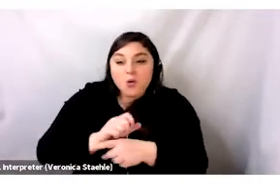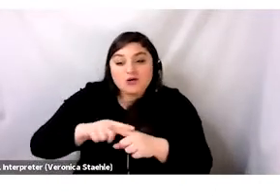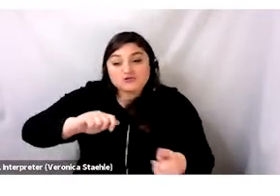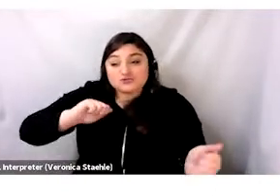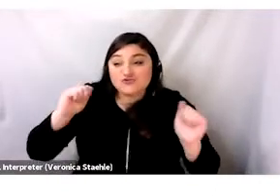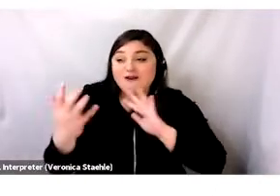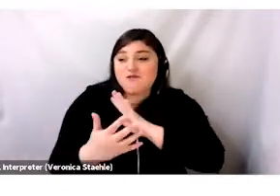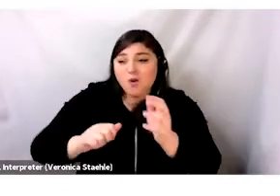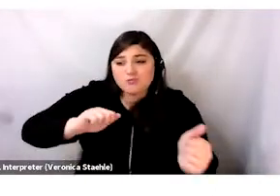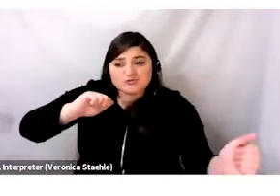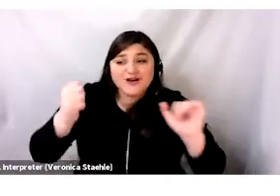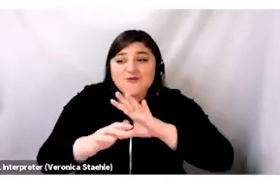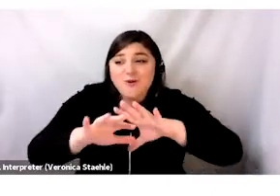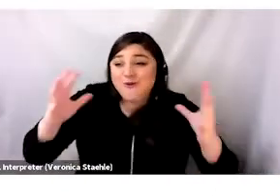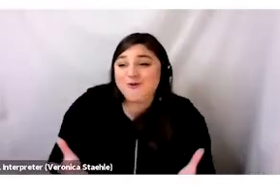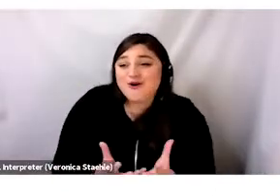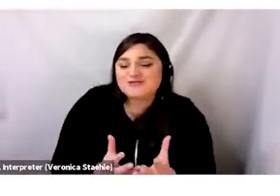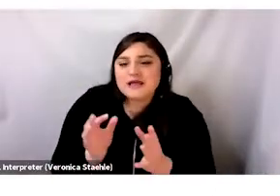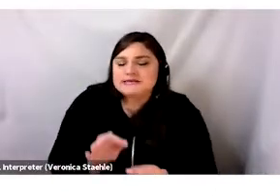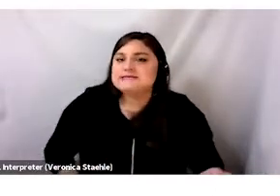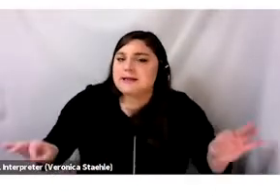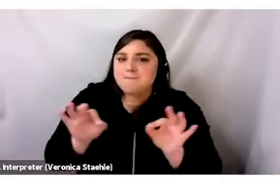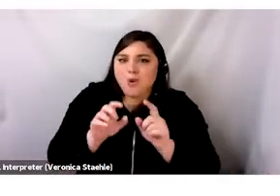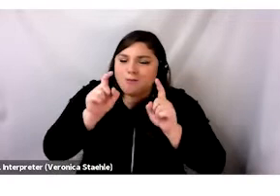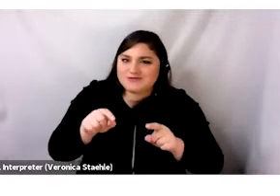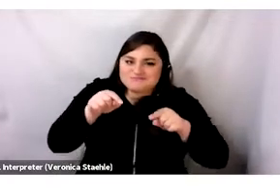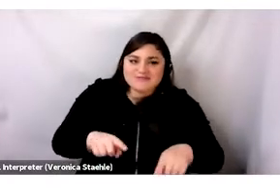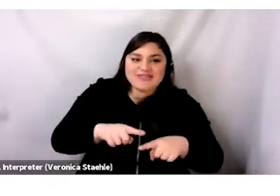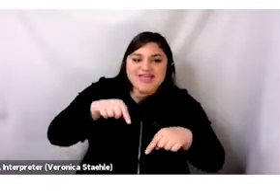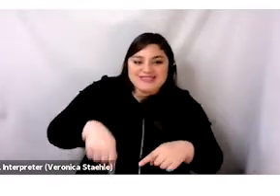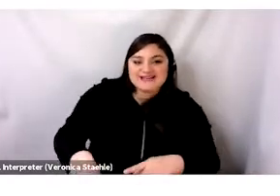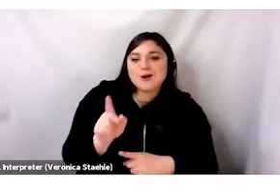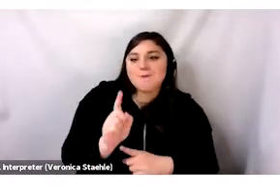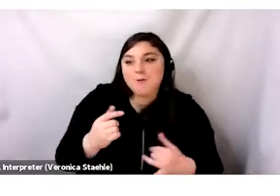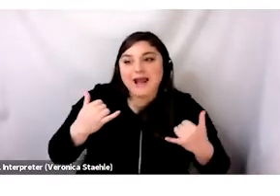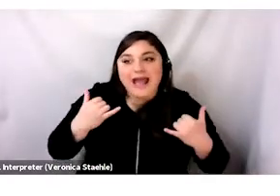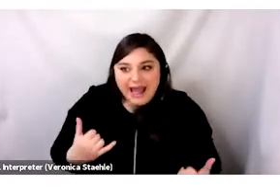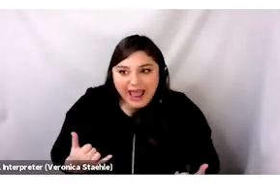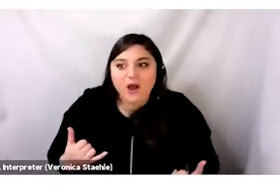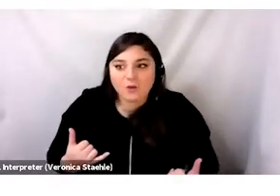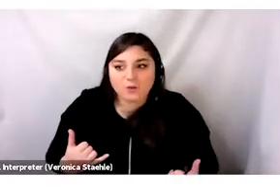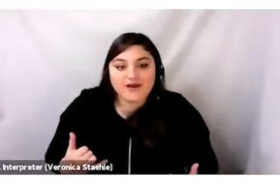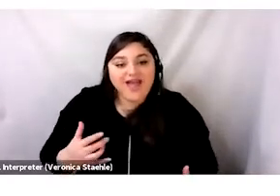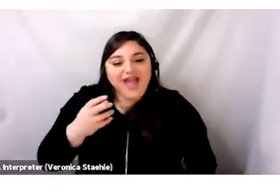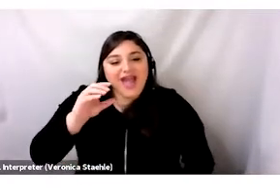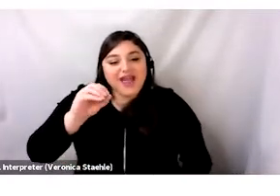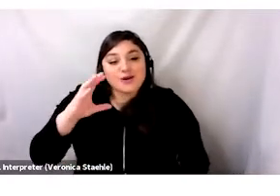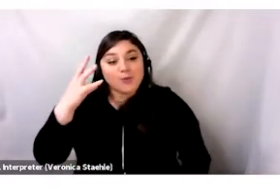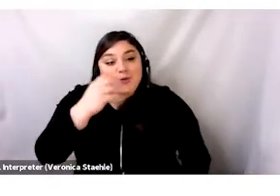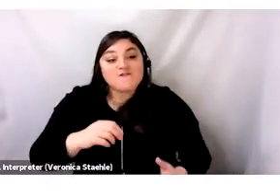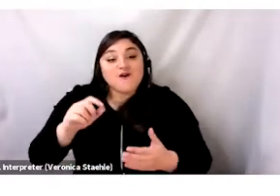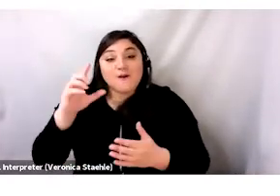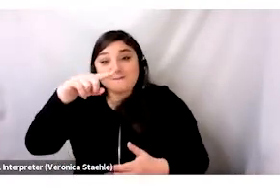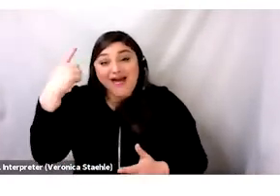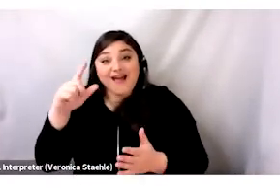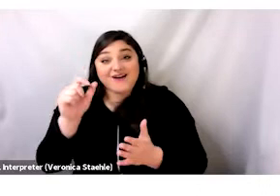As the radical Black visionary author Octavia Butler says, the only lasting truth is change. So if we become